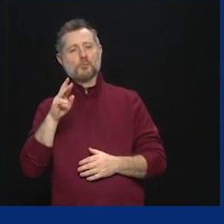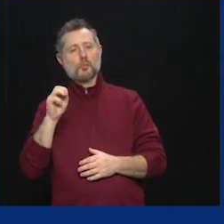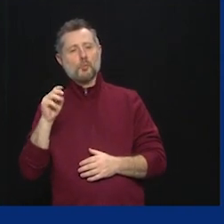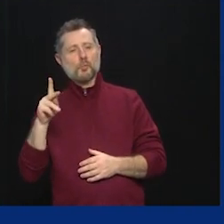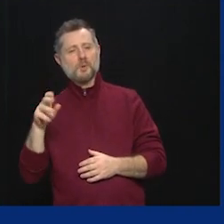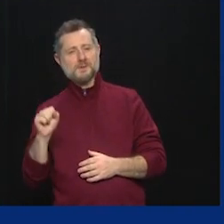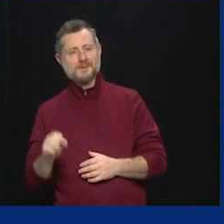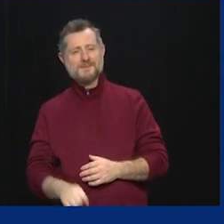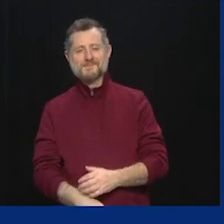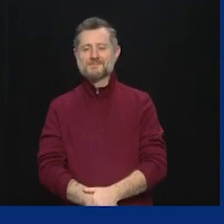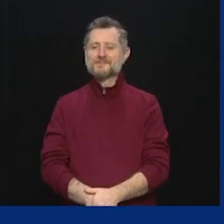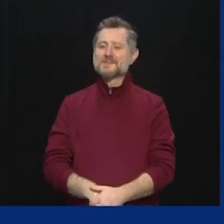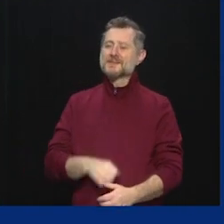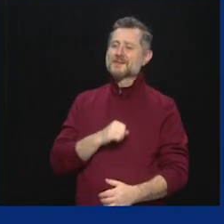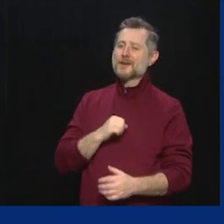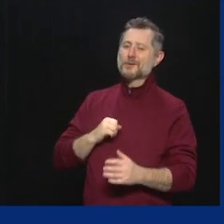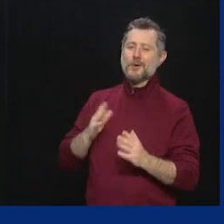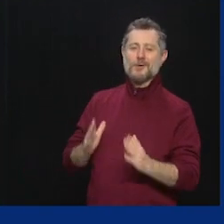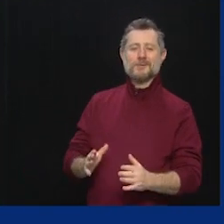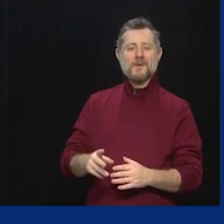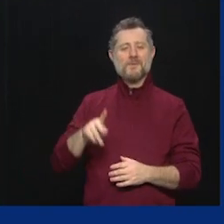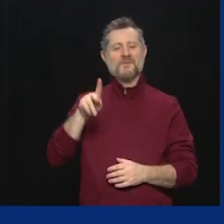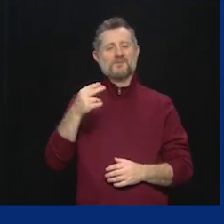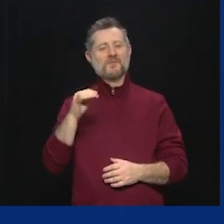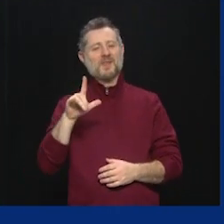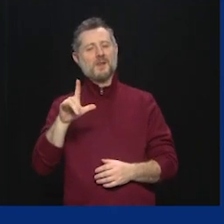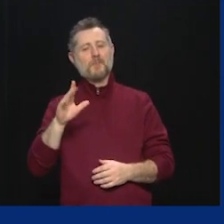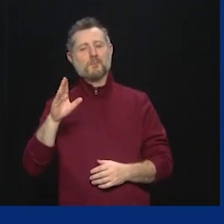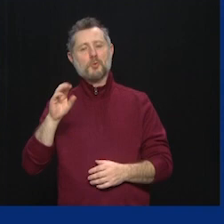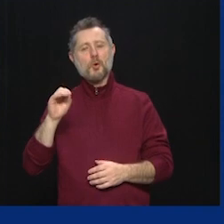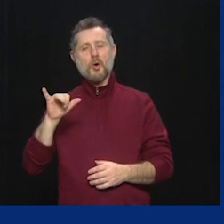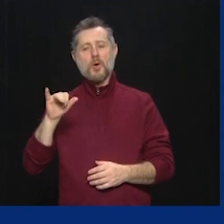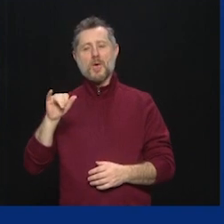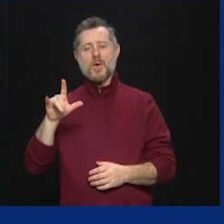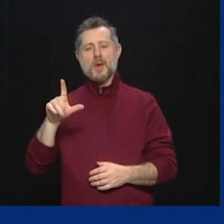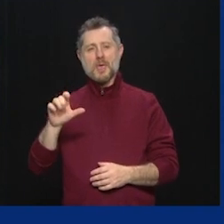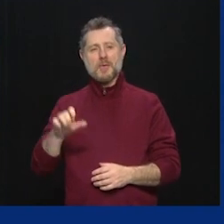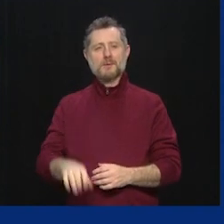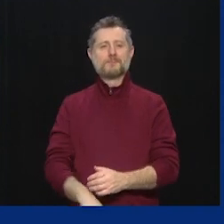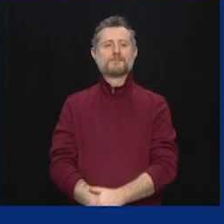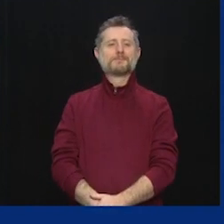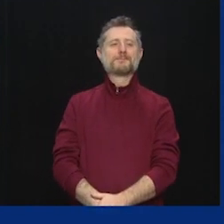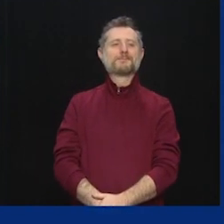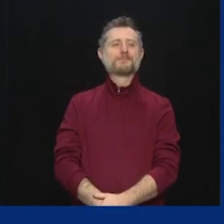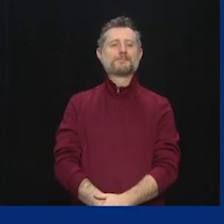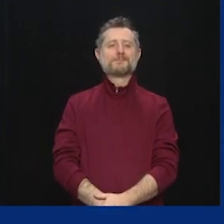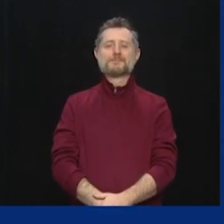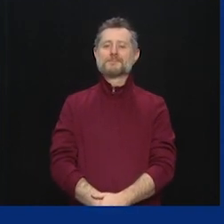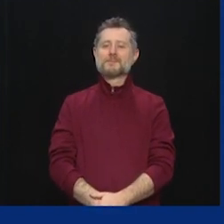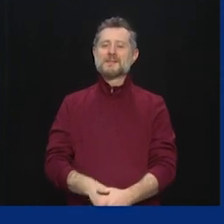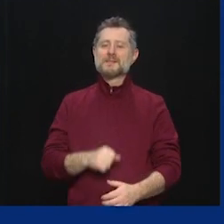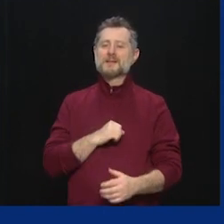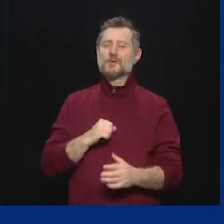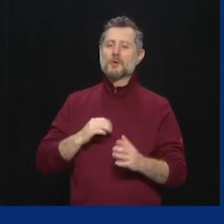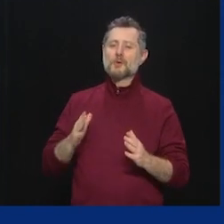and Senator Phil Boyle. Yes, Phil. And Senator Jim Gordon.